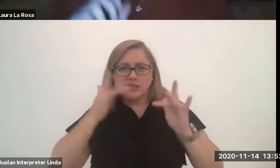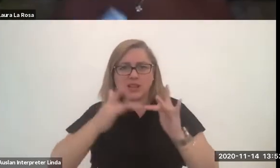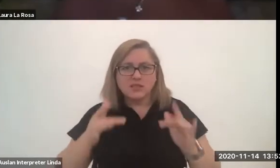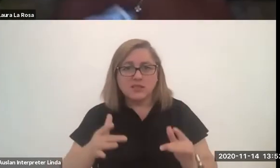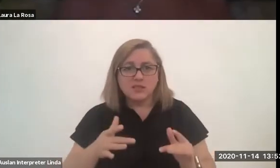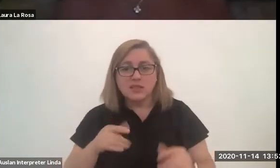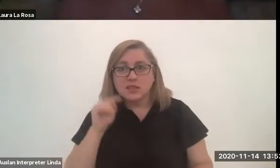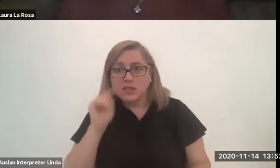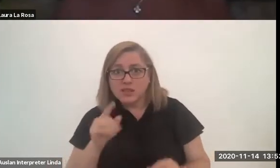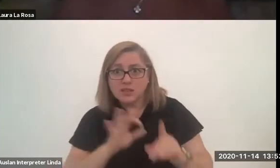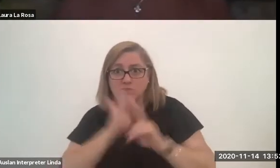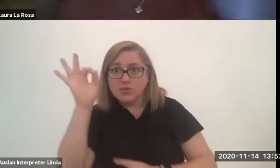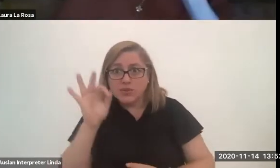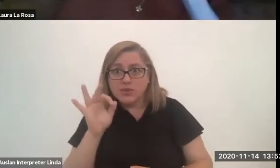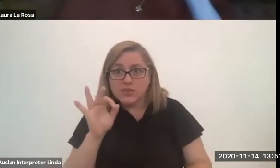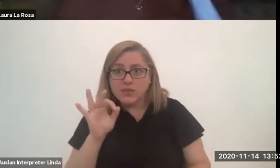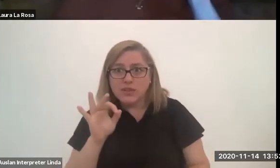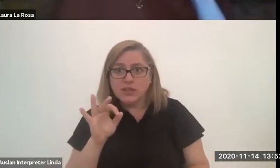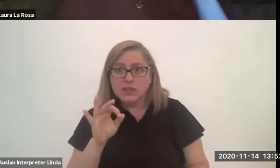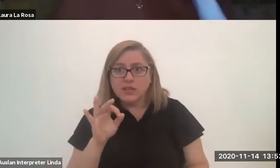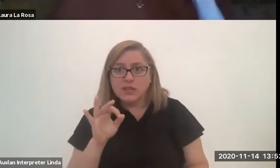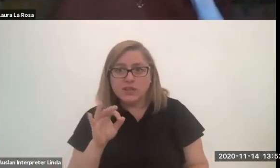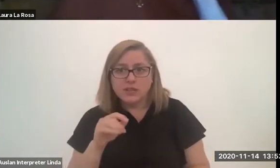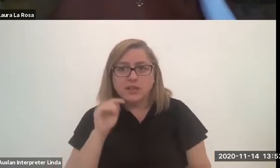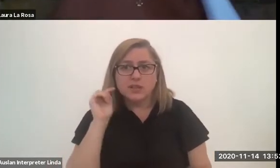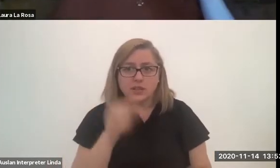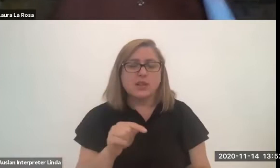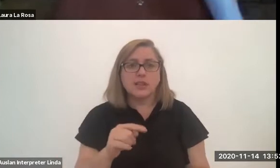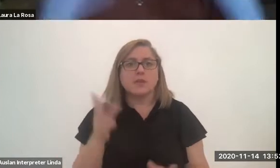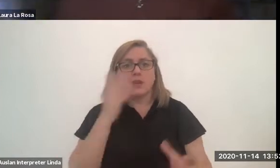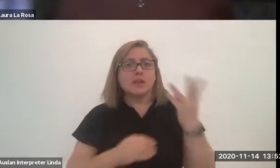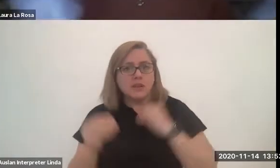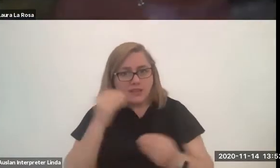better? Yeah. Sorry, we caught the Italian big eater part.